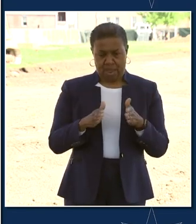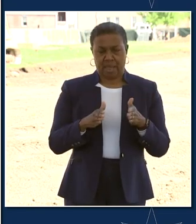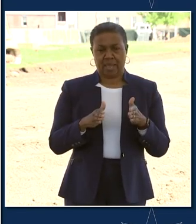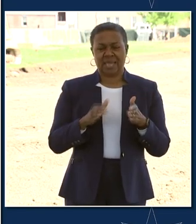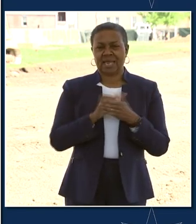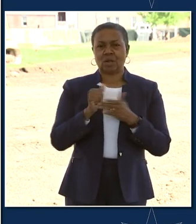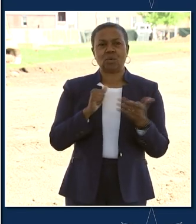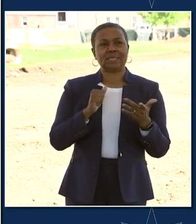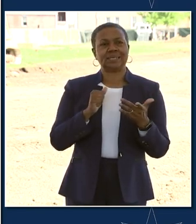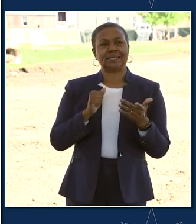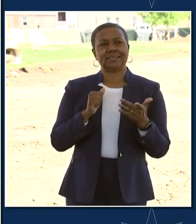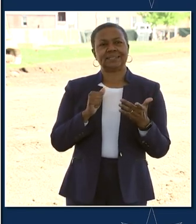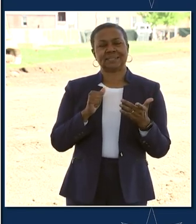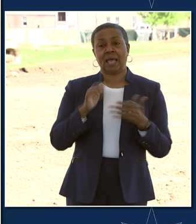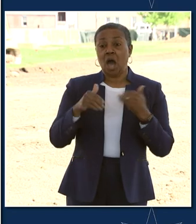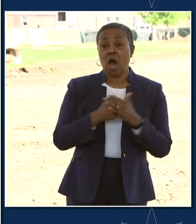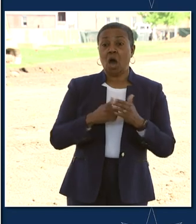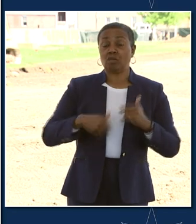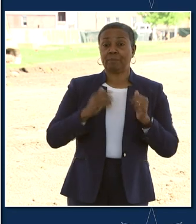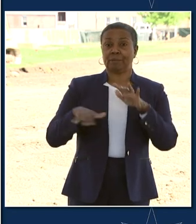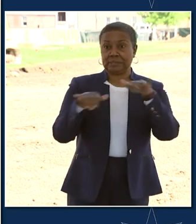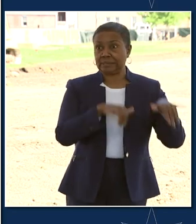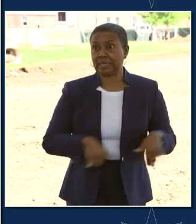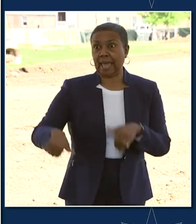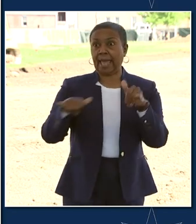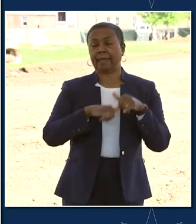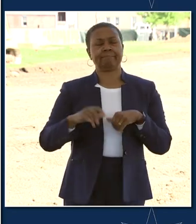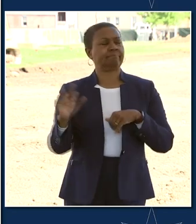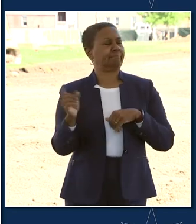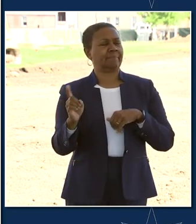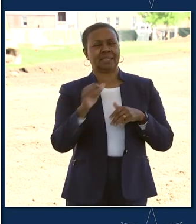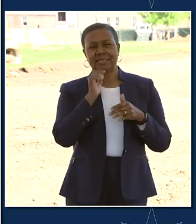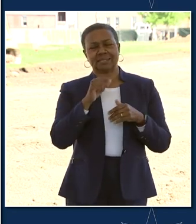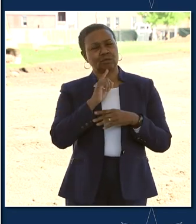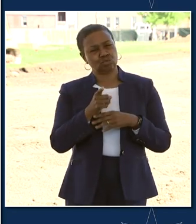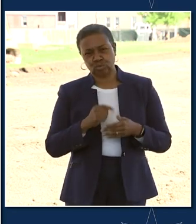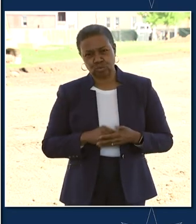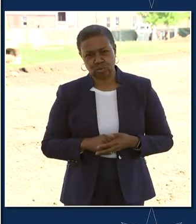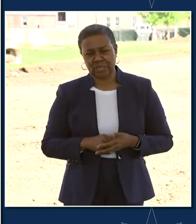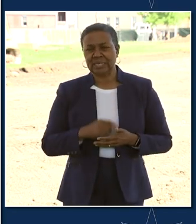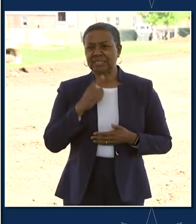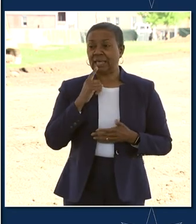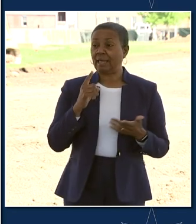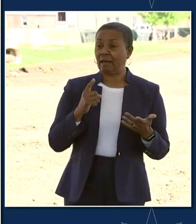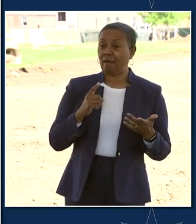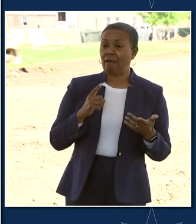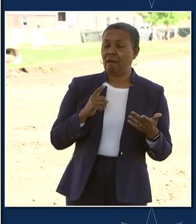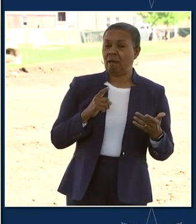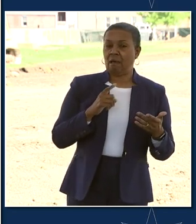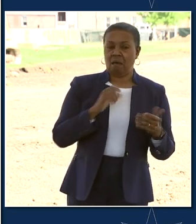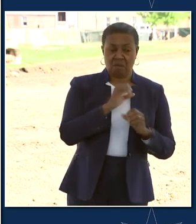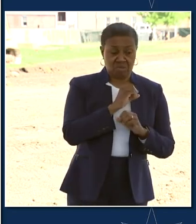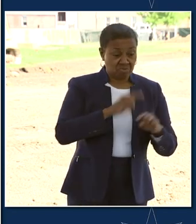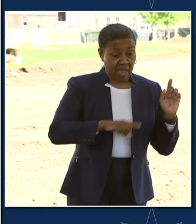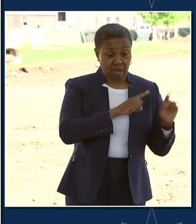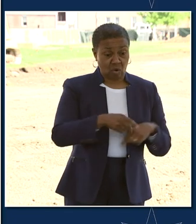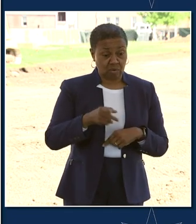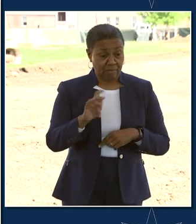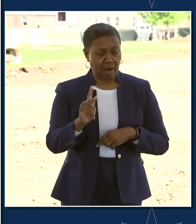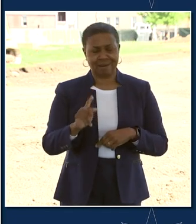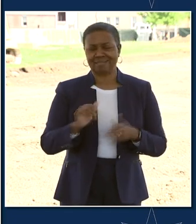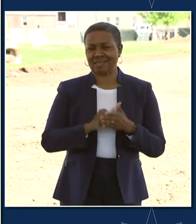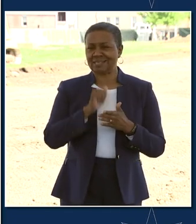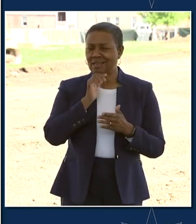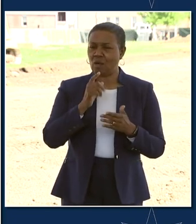not just paint all young people all across the city with a broad brush and saying off limits. That's not what we're